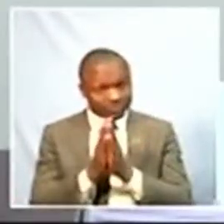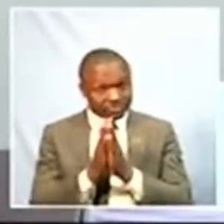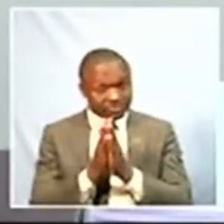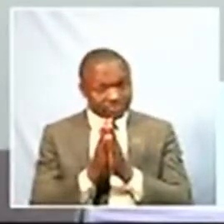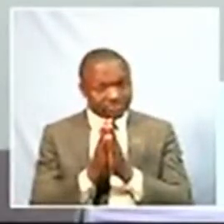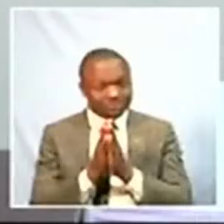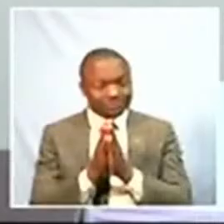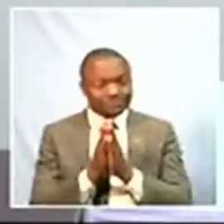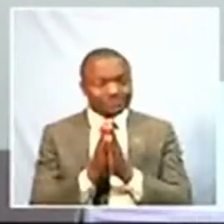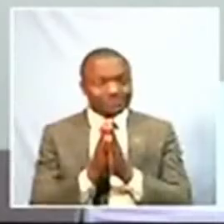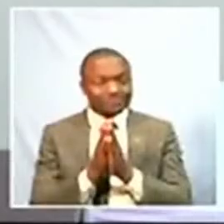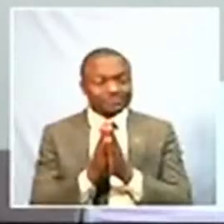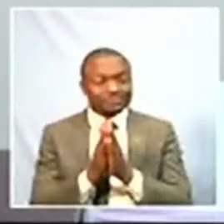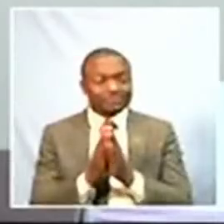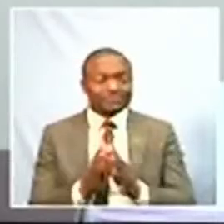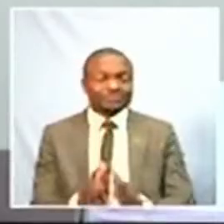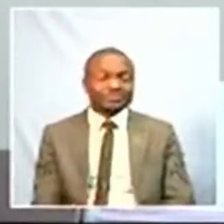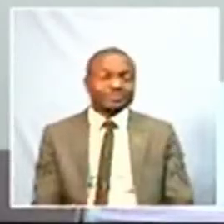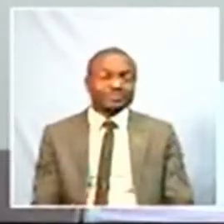the